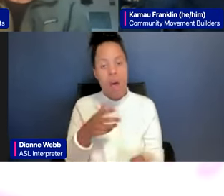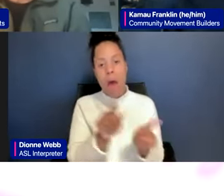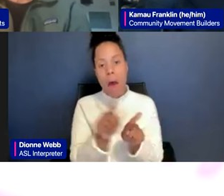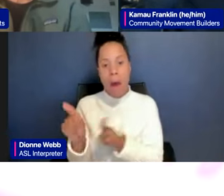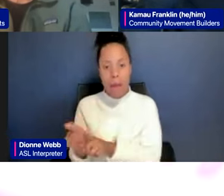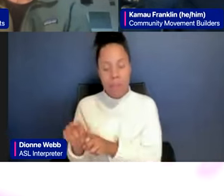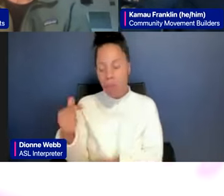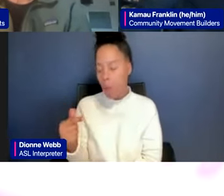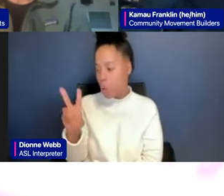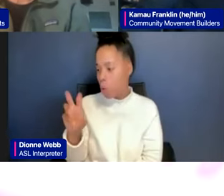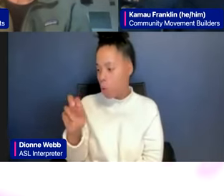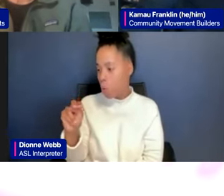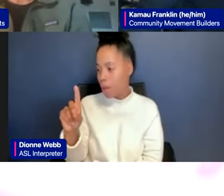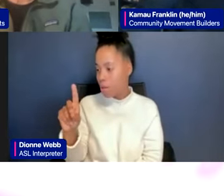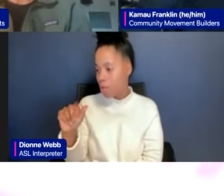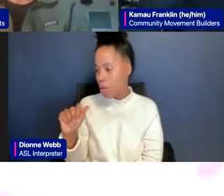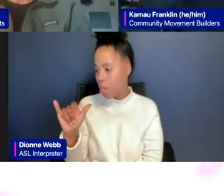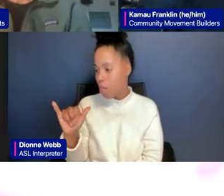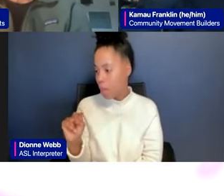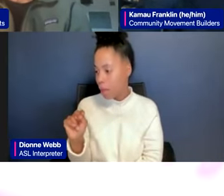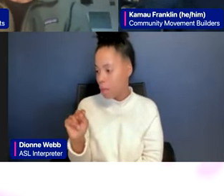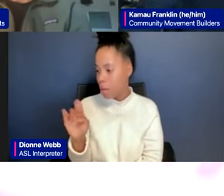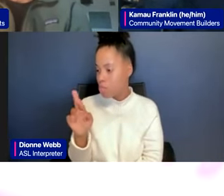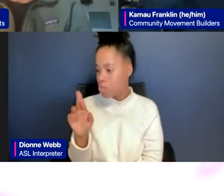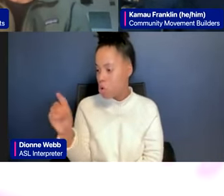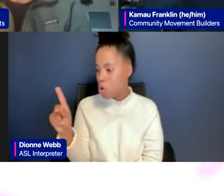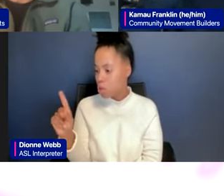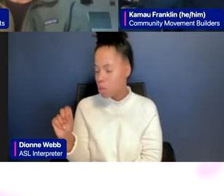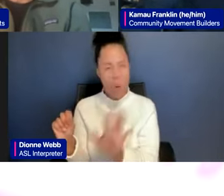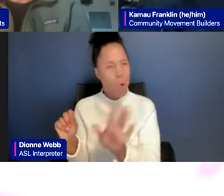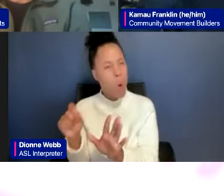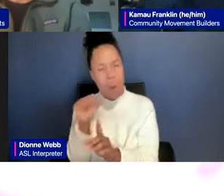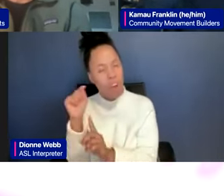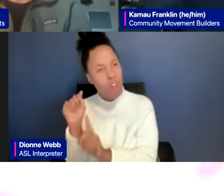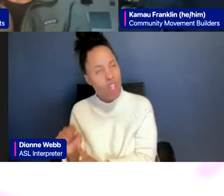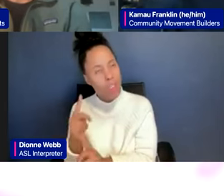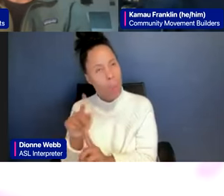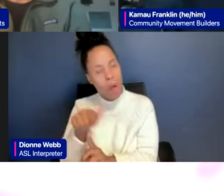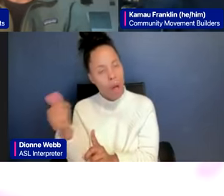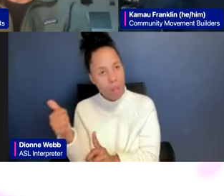wasn't Gwendolyn Brooks. It was someone else who said,